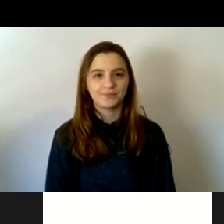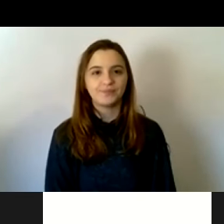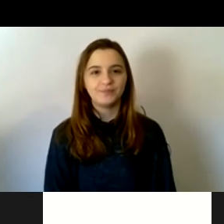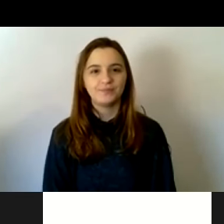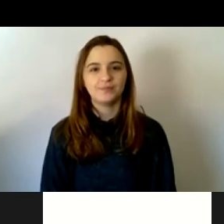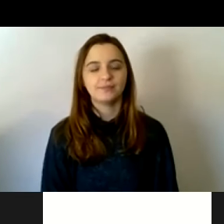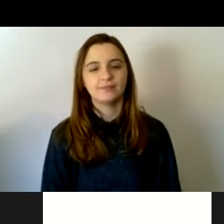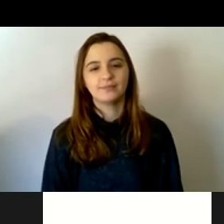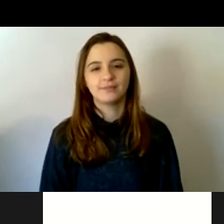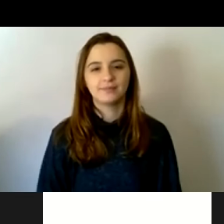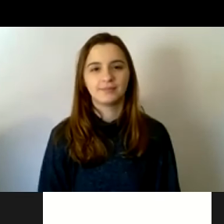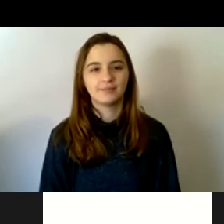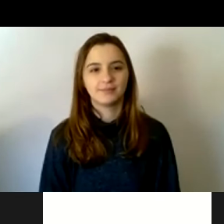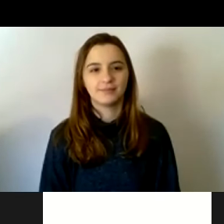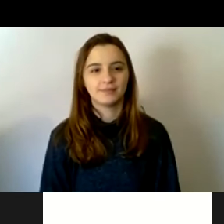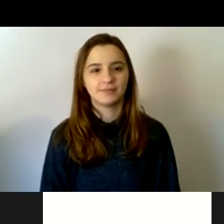Maybe Zoltan?